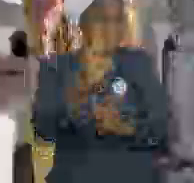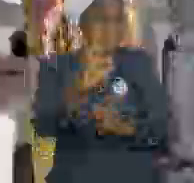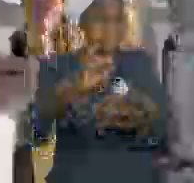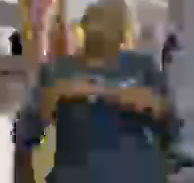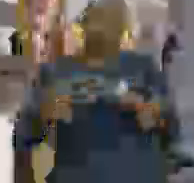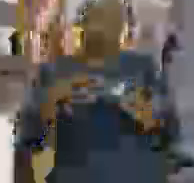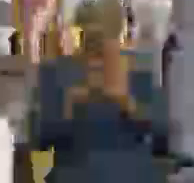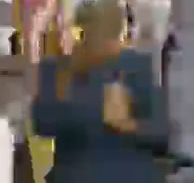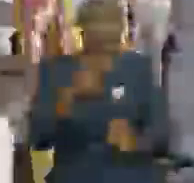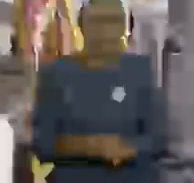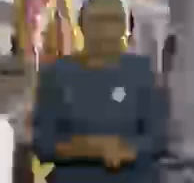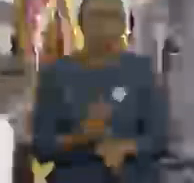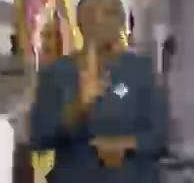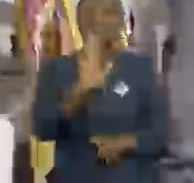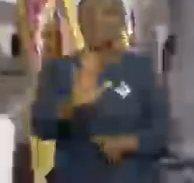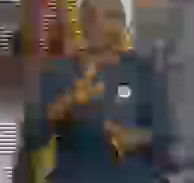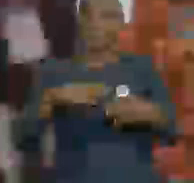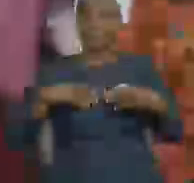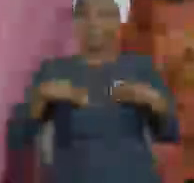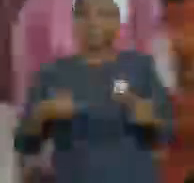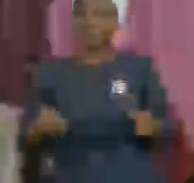The healing arrived for you.